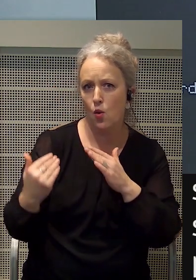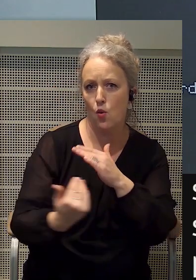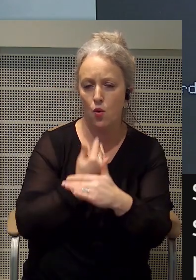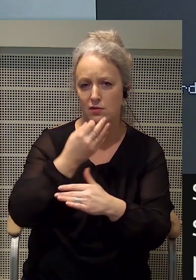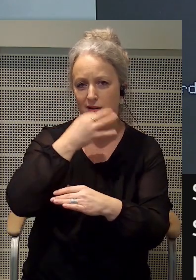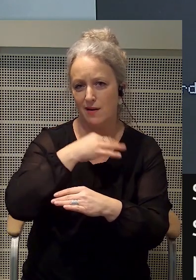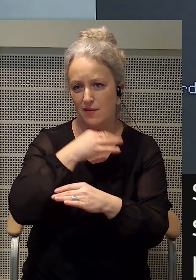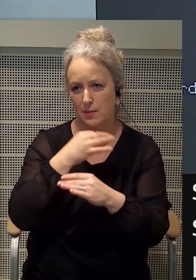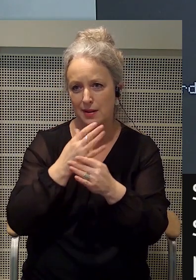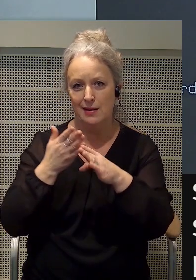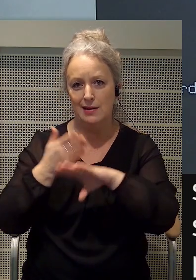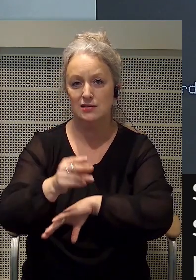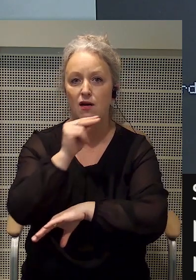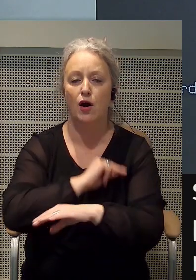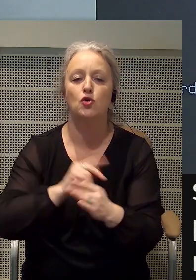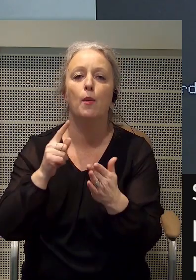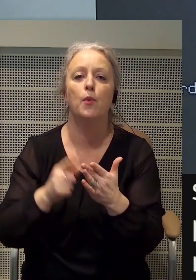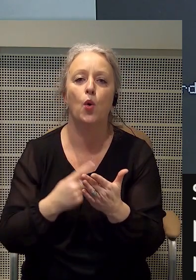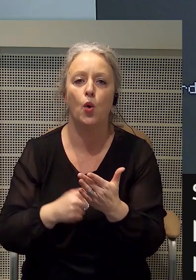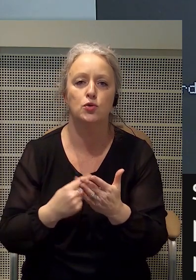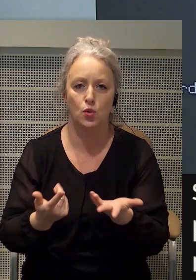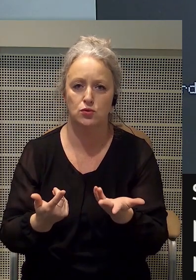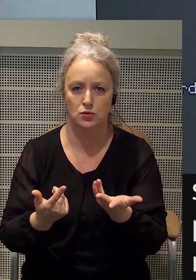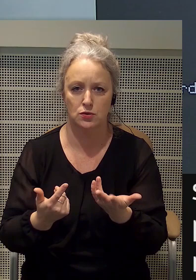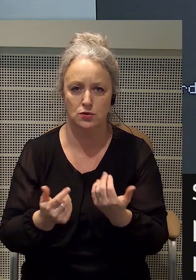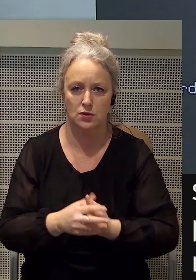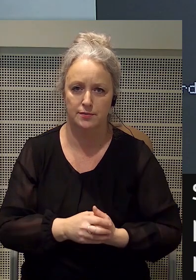From Germany's experience, we can see that